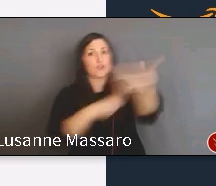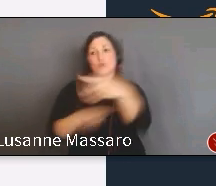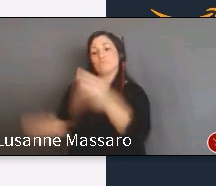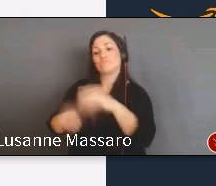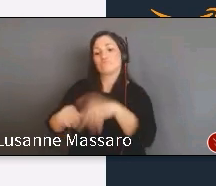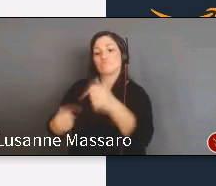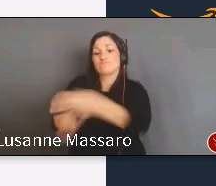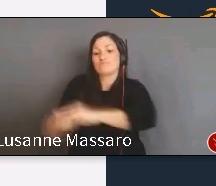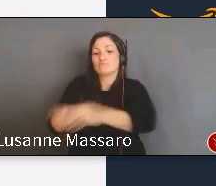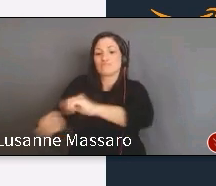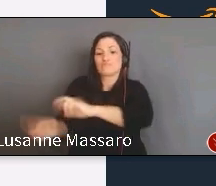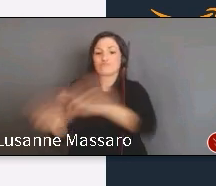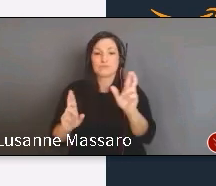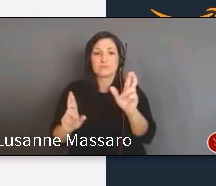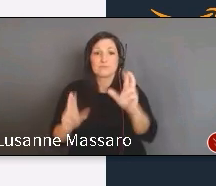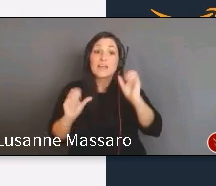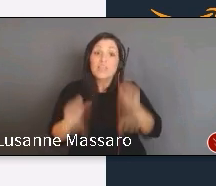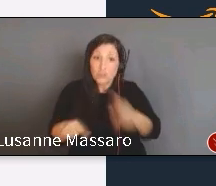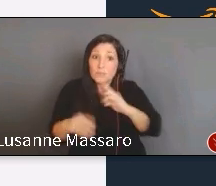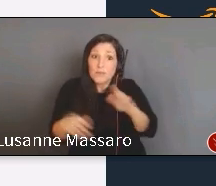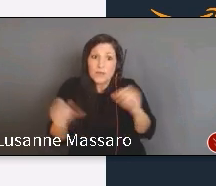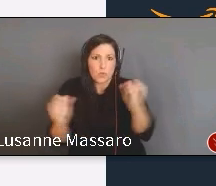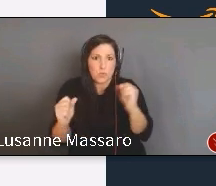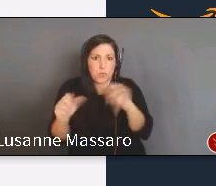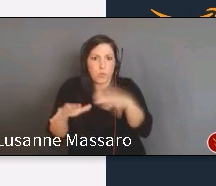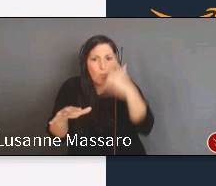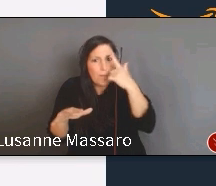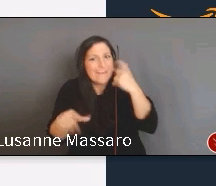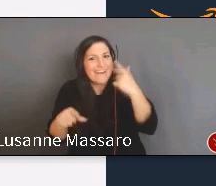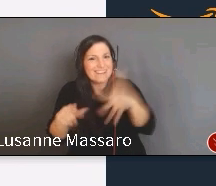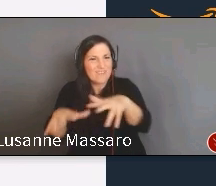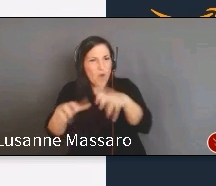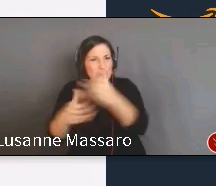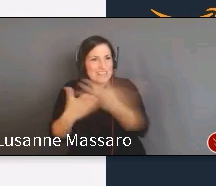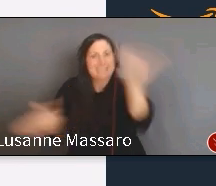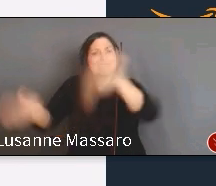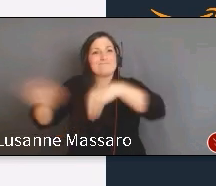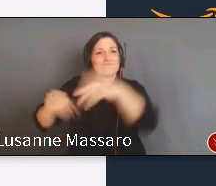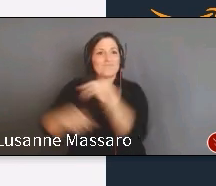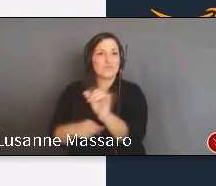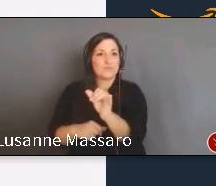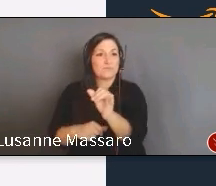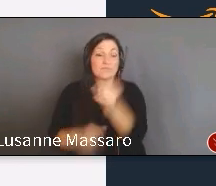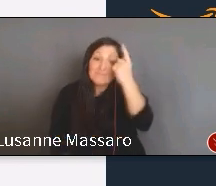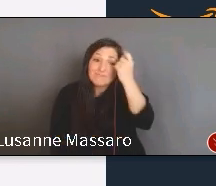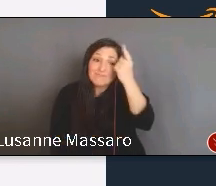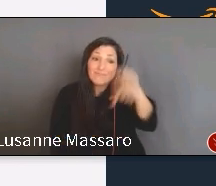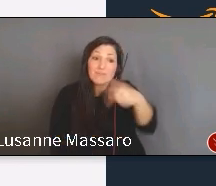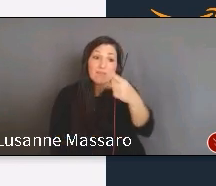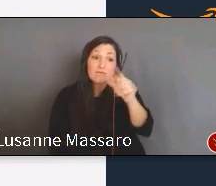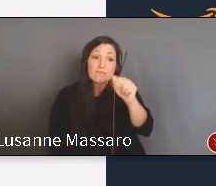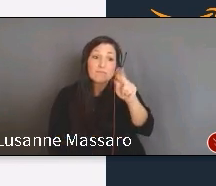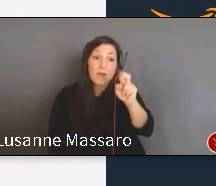frozen items. So you may be working in cooler environments. This is a part-time position, so it does offer a flexible schedule,